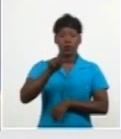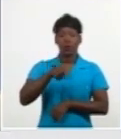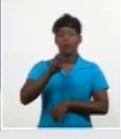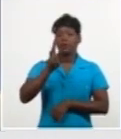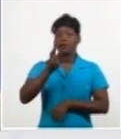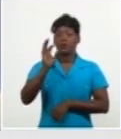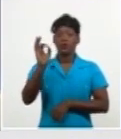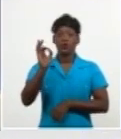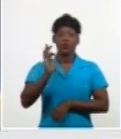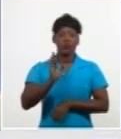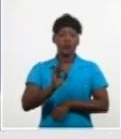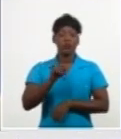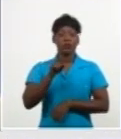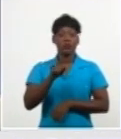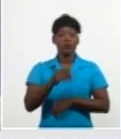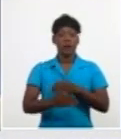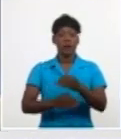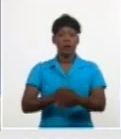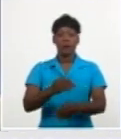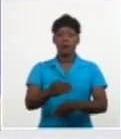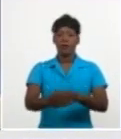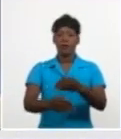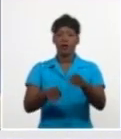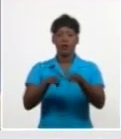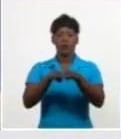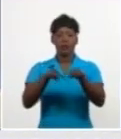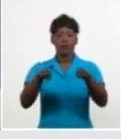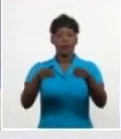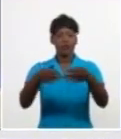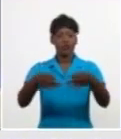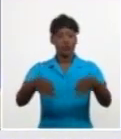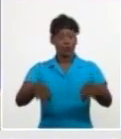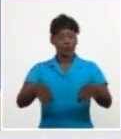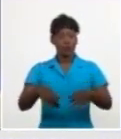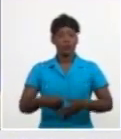98.3%, have a stable clinical condition.